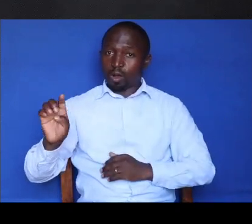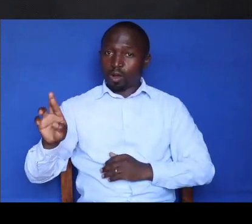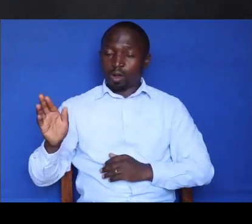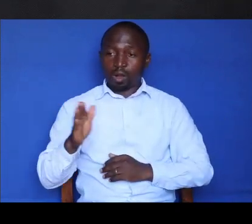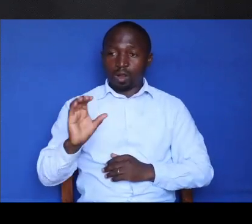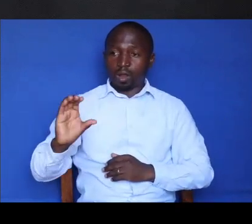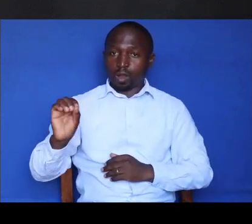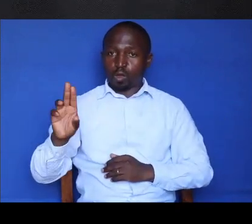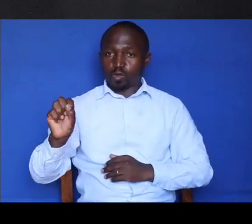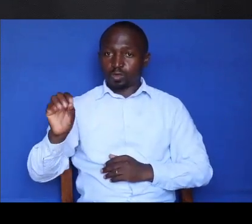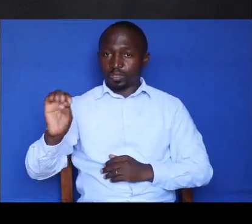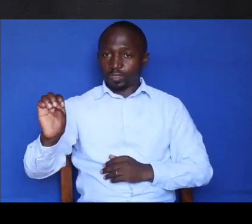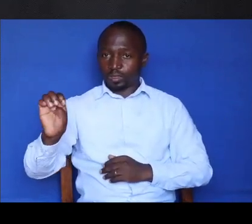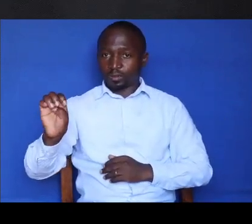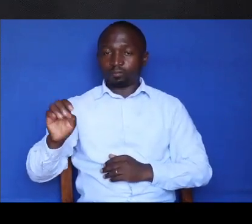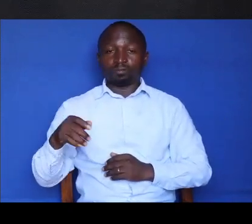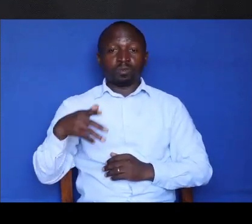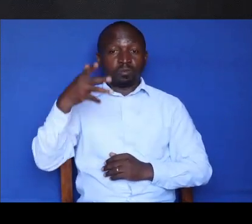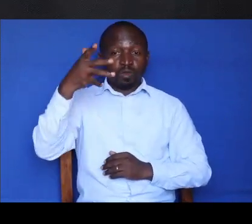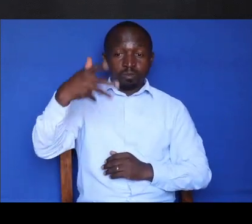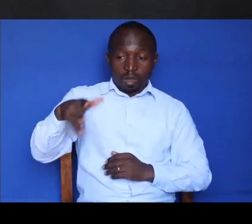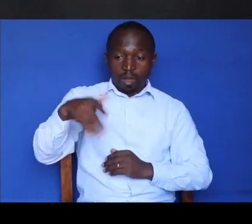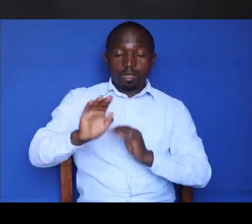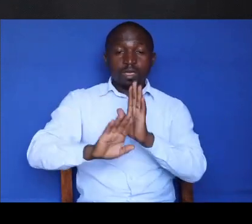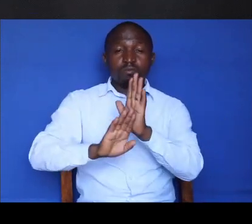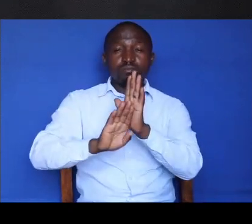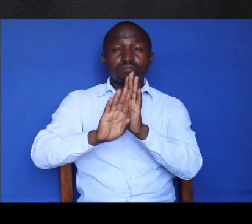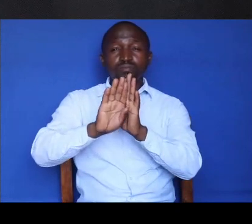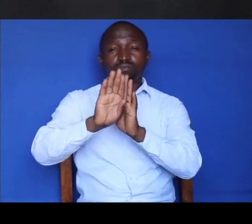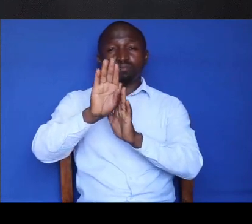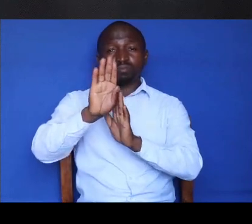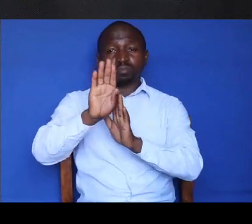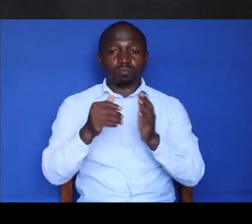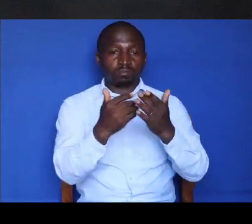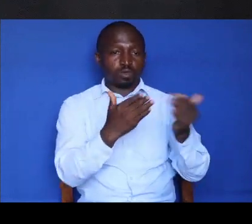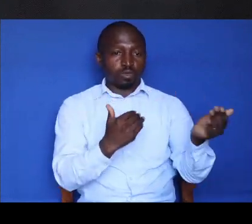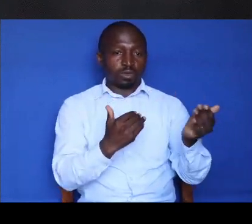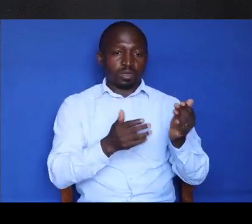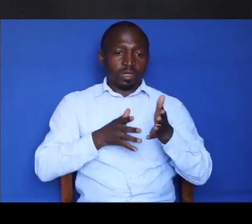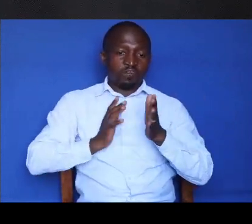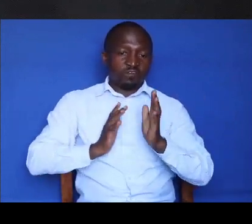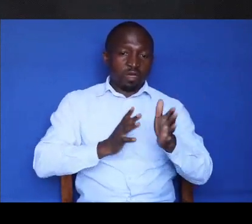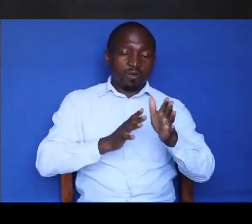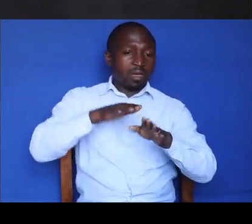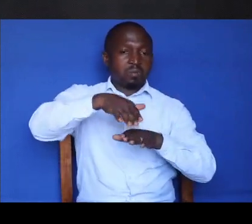water velocity may increase because of the change of water flow